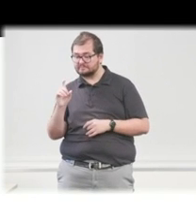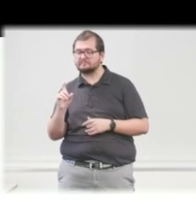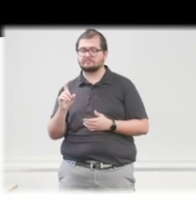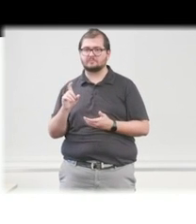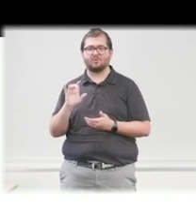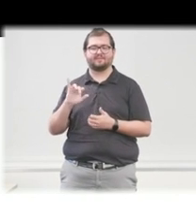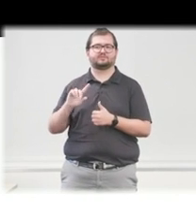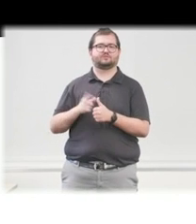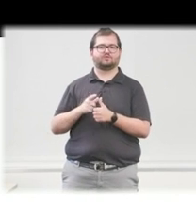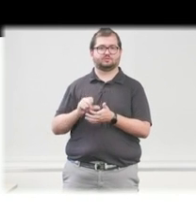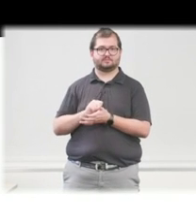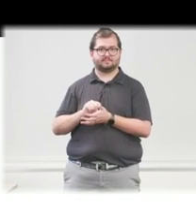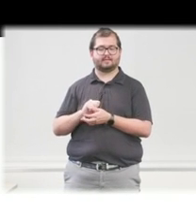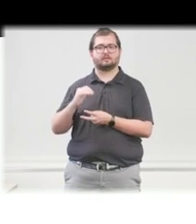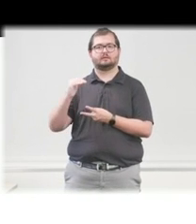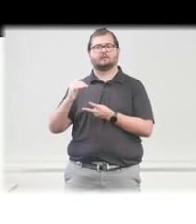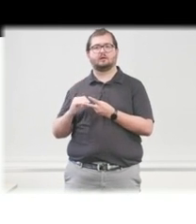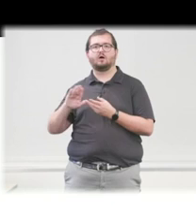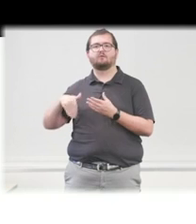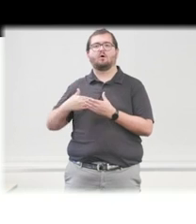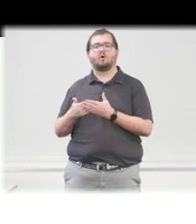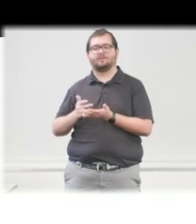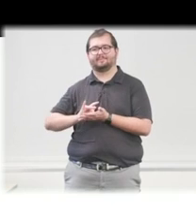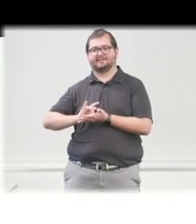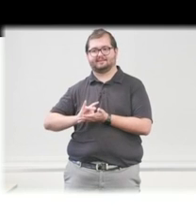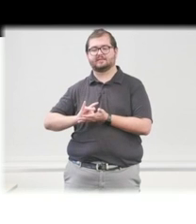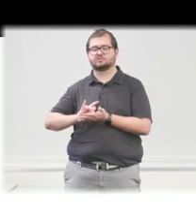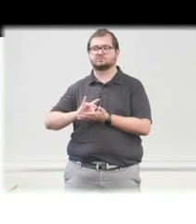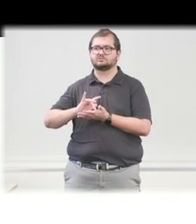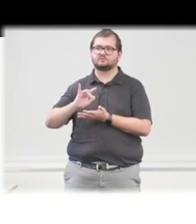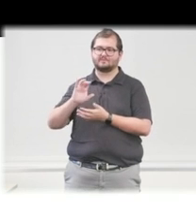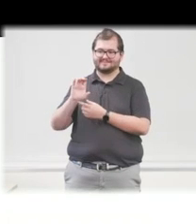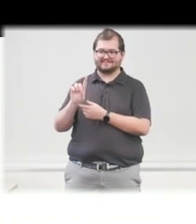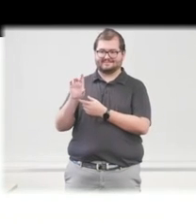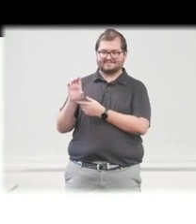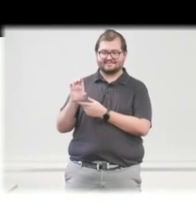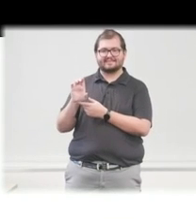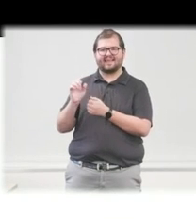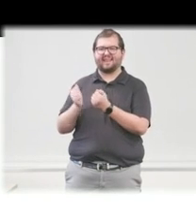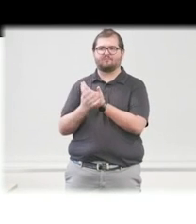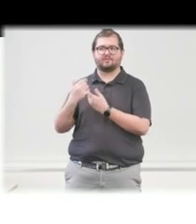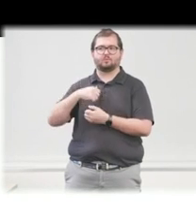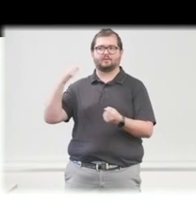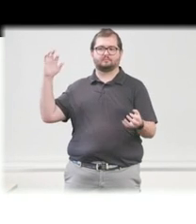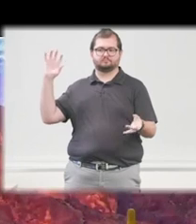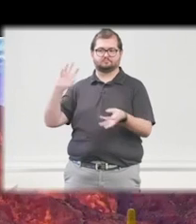So that's the first page, and then there's also a page of all the medications that CDC has mentioned or other entities that we were able to compile.